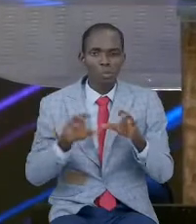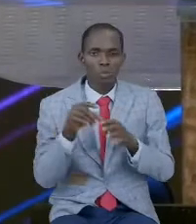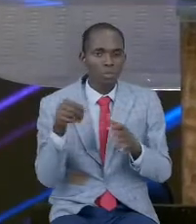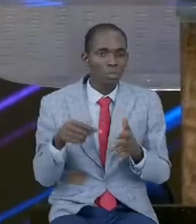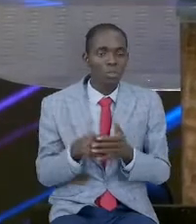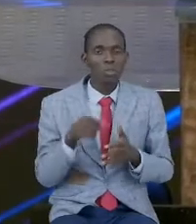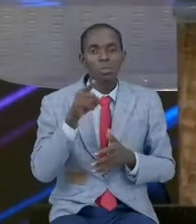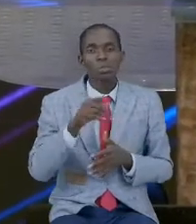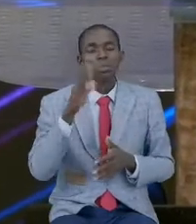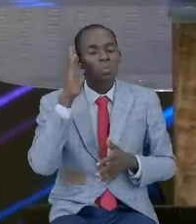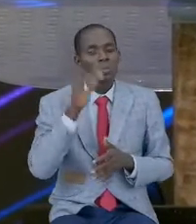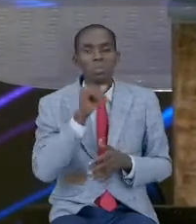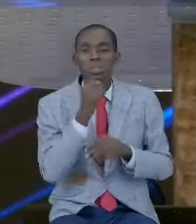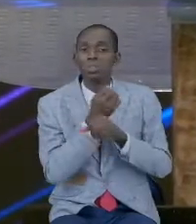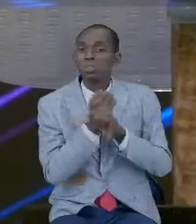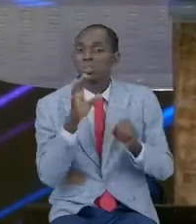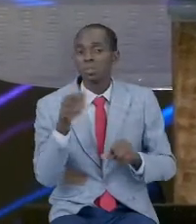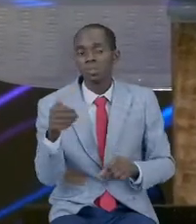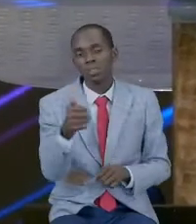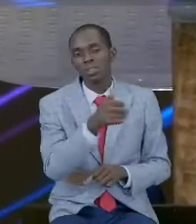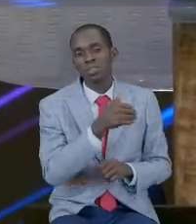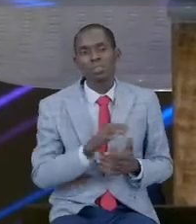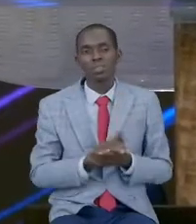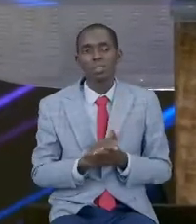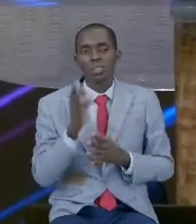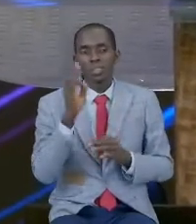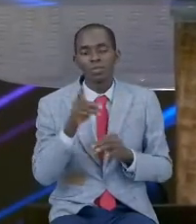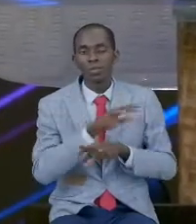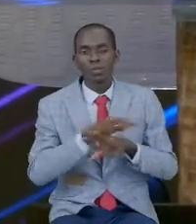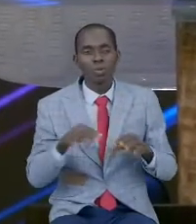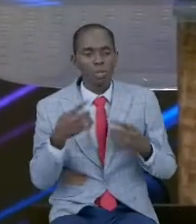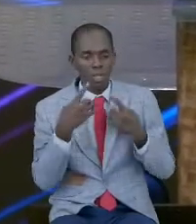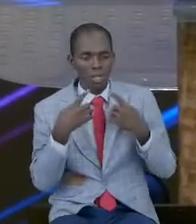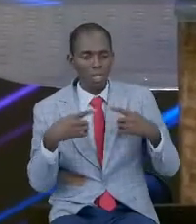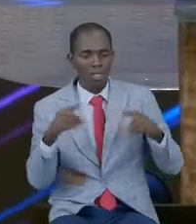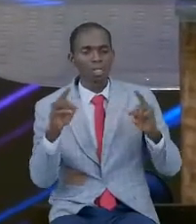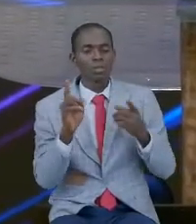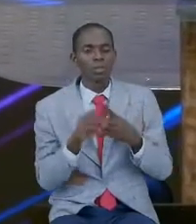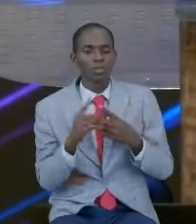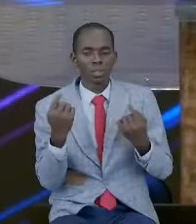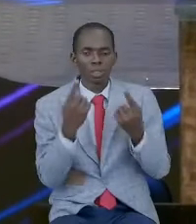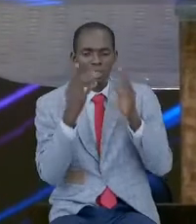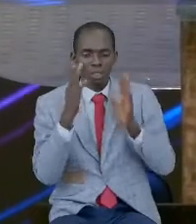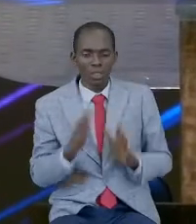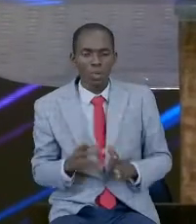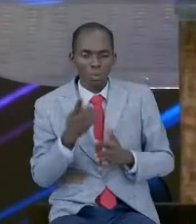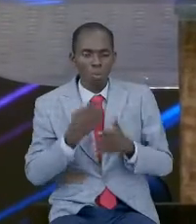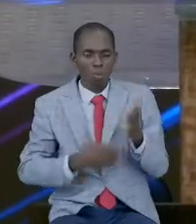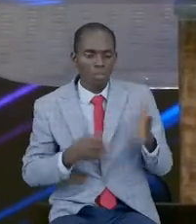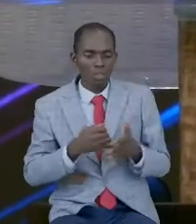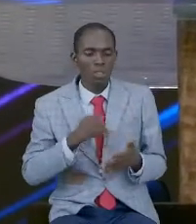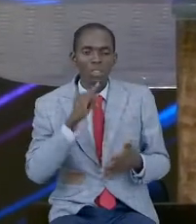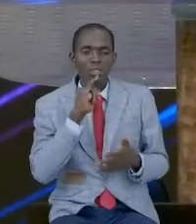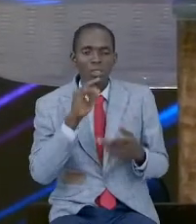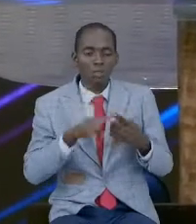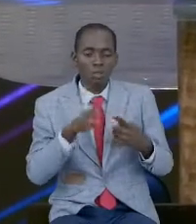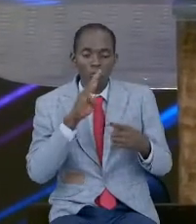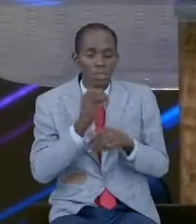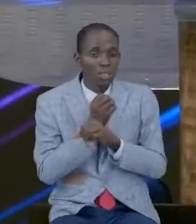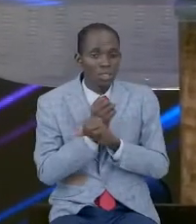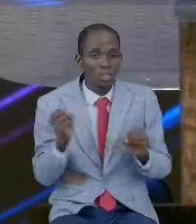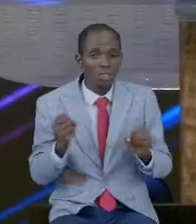not even save yourself. If you don't tell the sinners what it means to be saved, tell